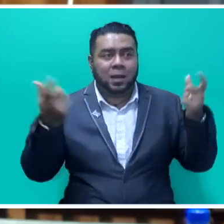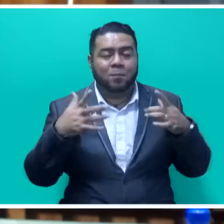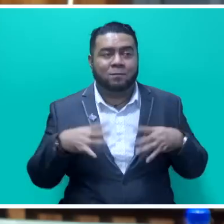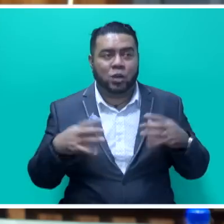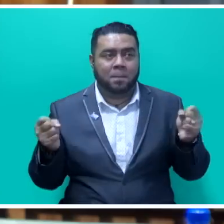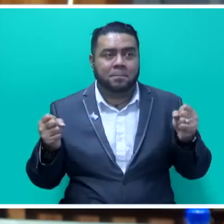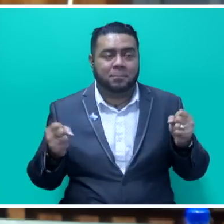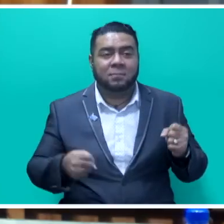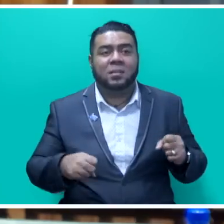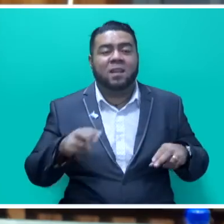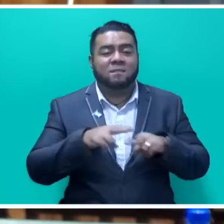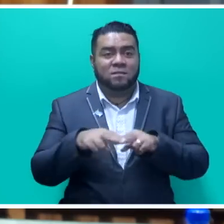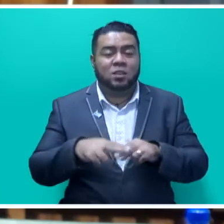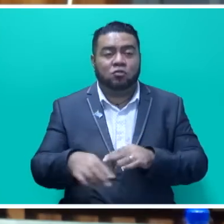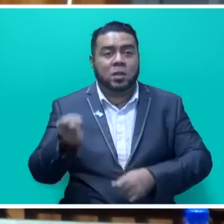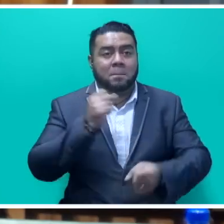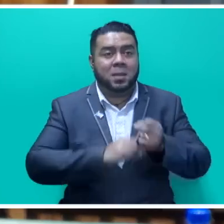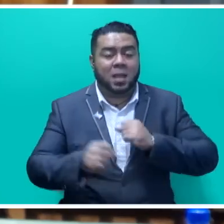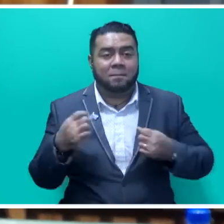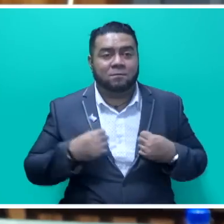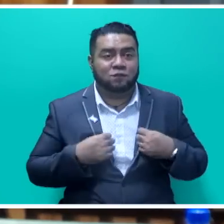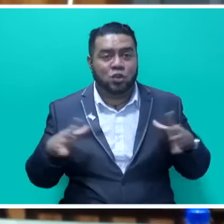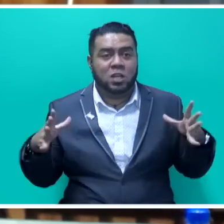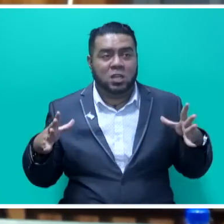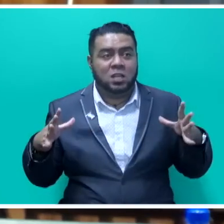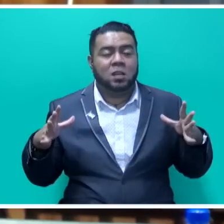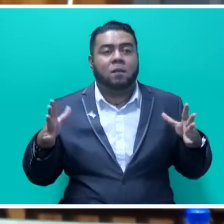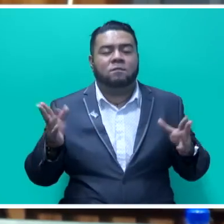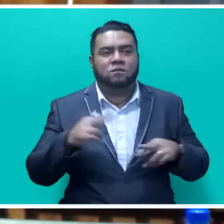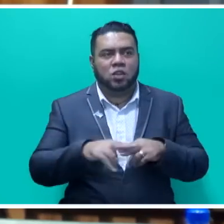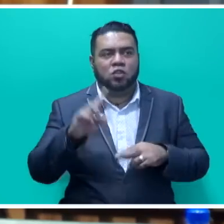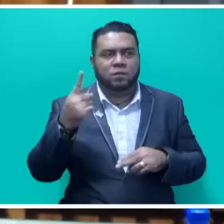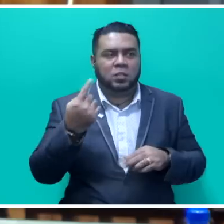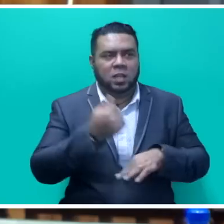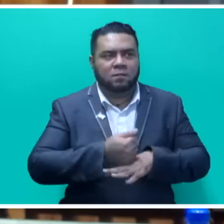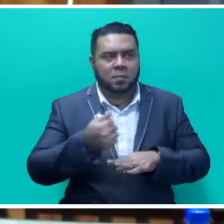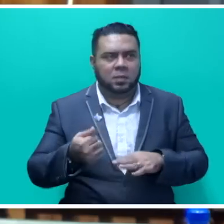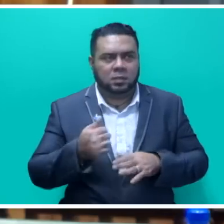Fiji became free of the Fiji First government.